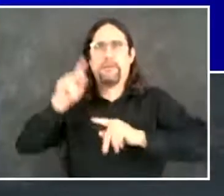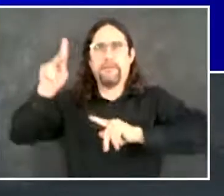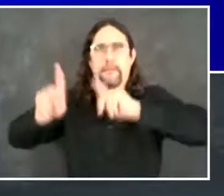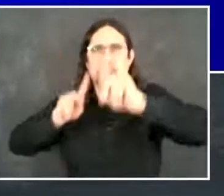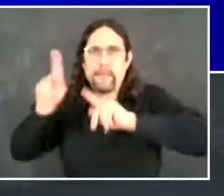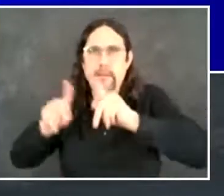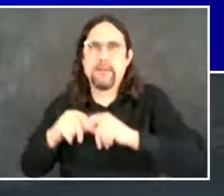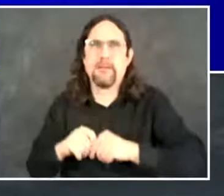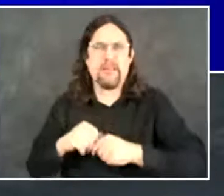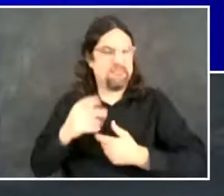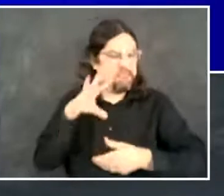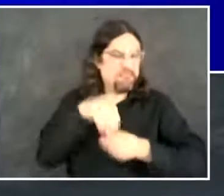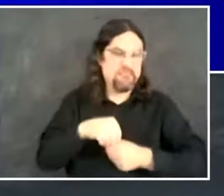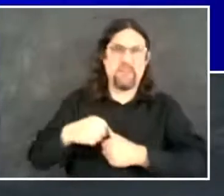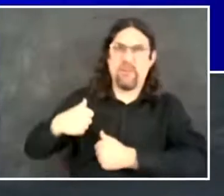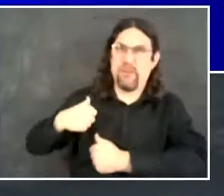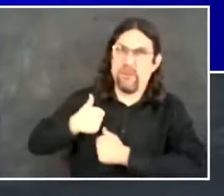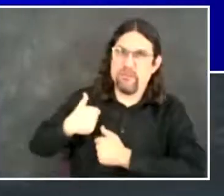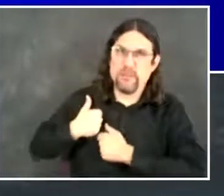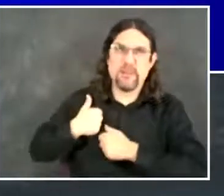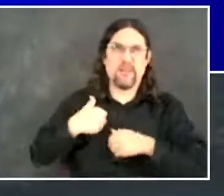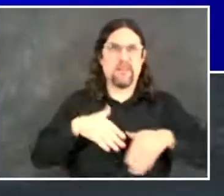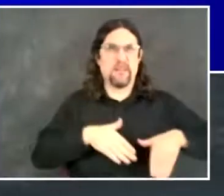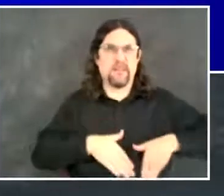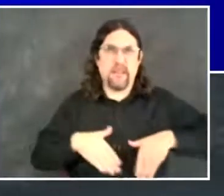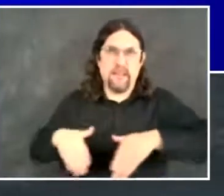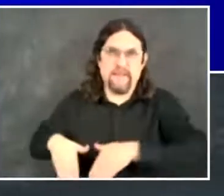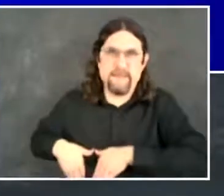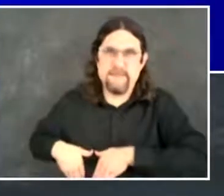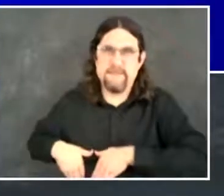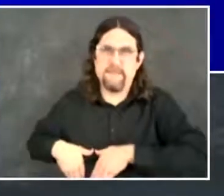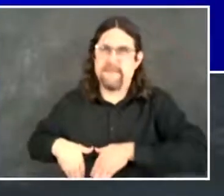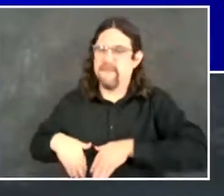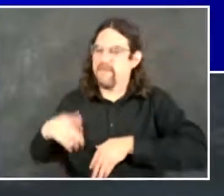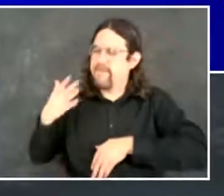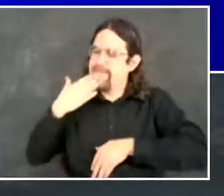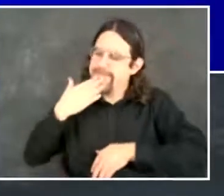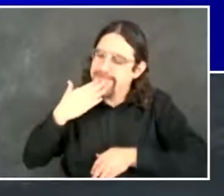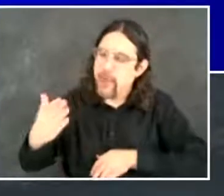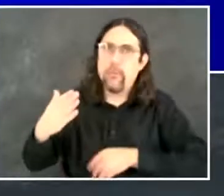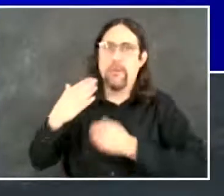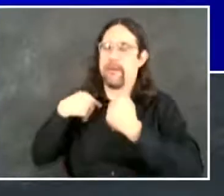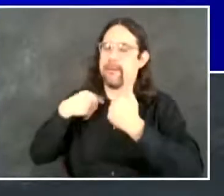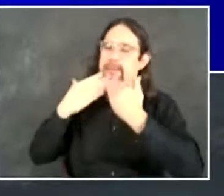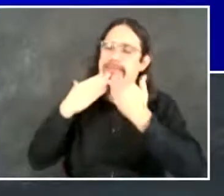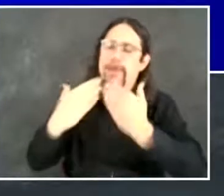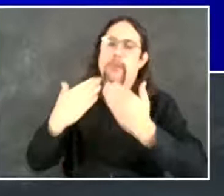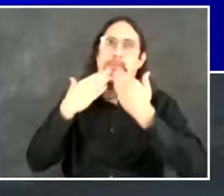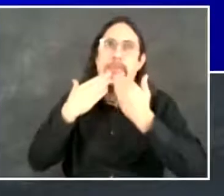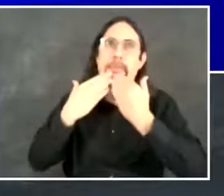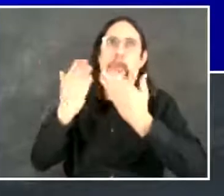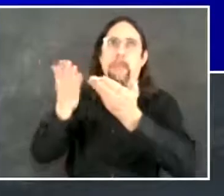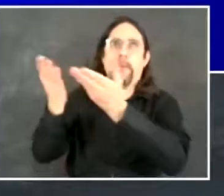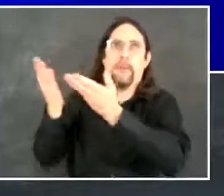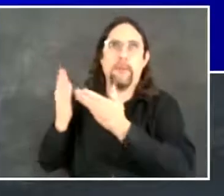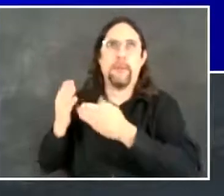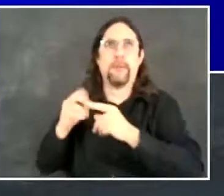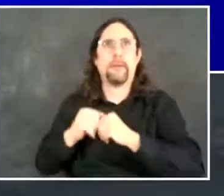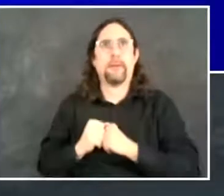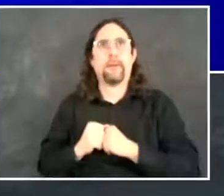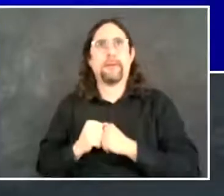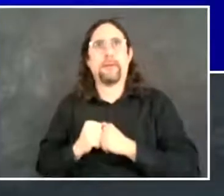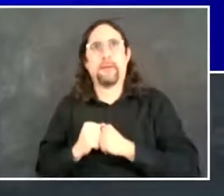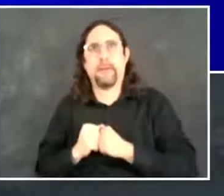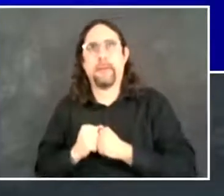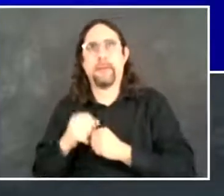forward to thanking directly, Secretary Esper, General Milley, the Chairman of the Joint Chiefs of Staff. They really came to the defense of